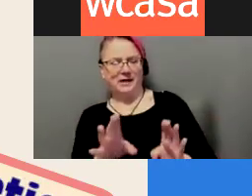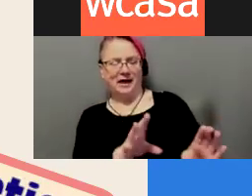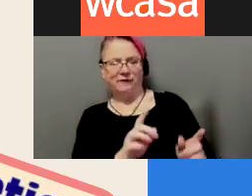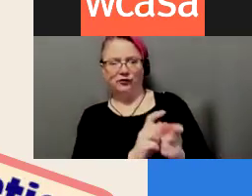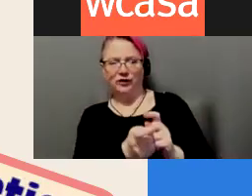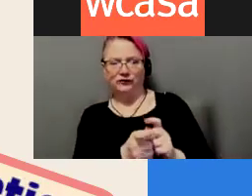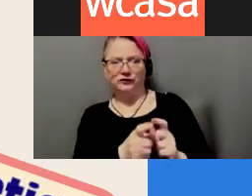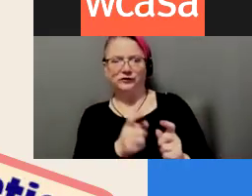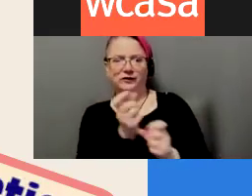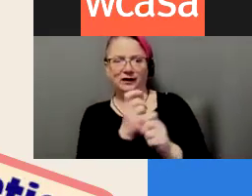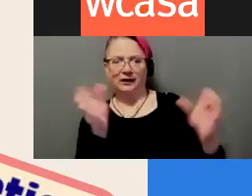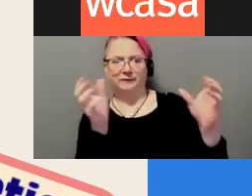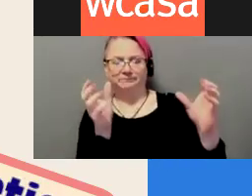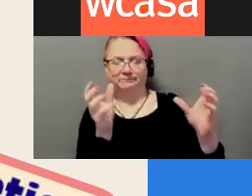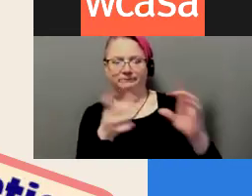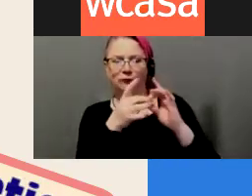is important.